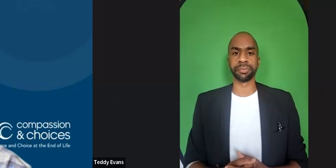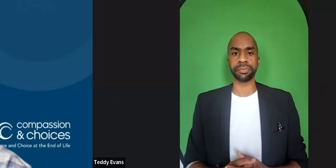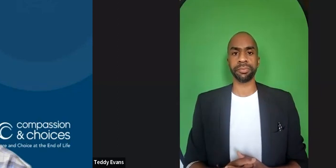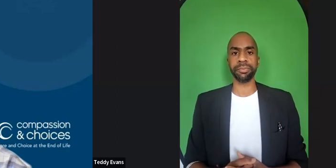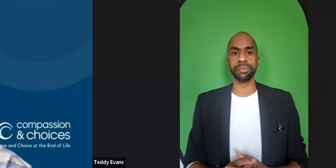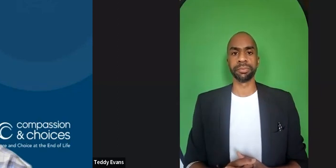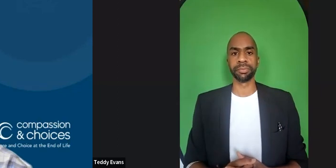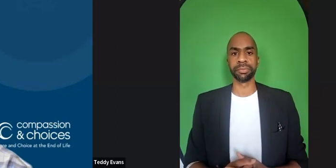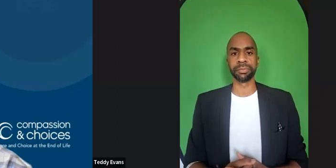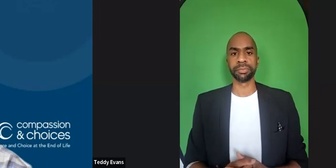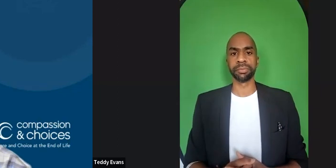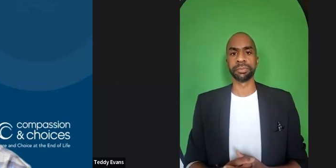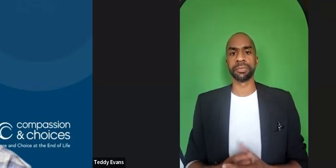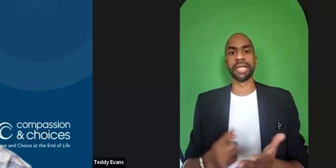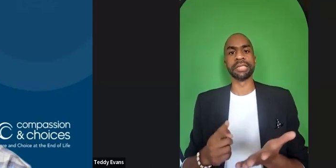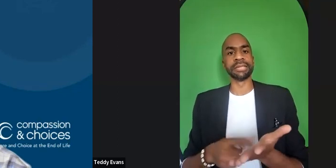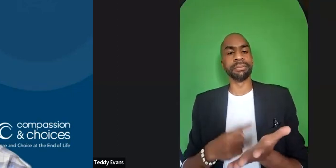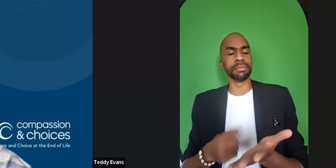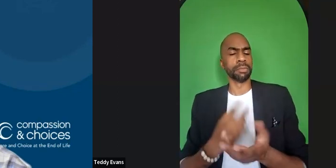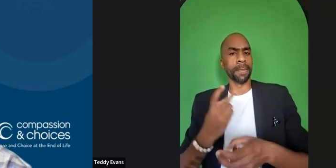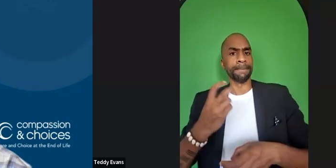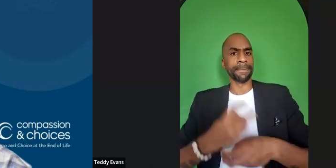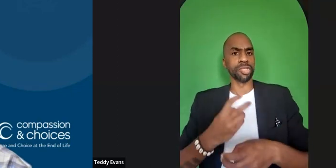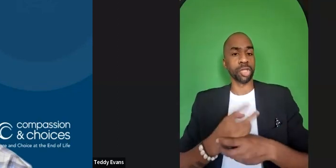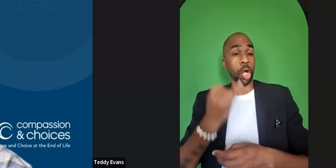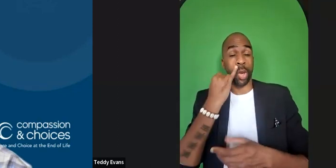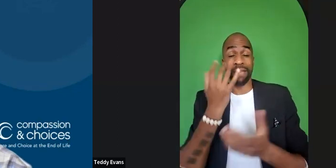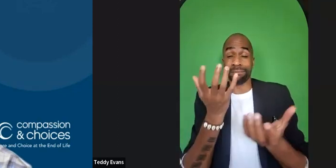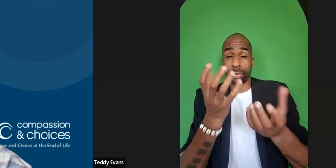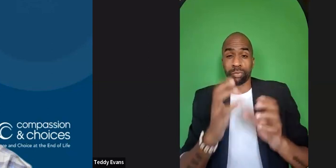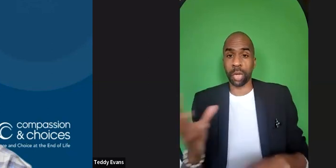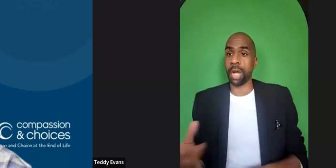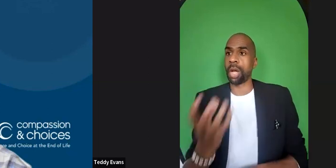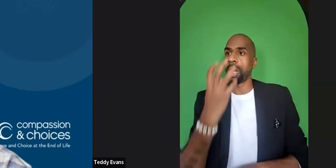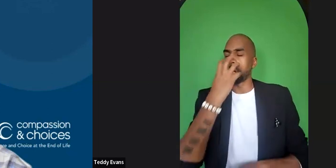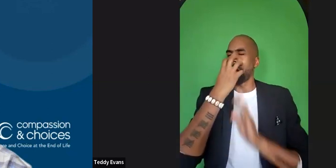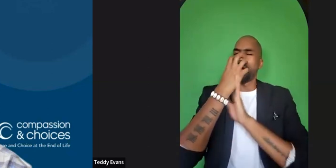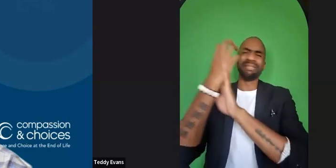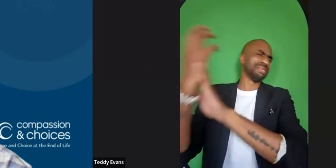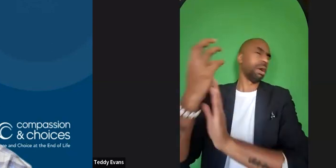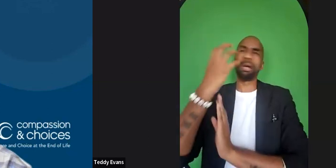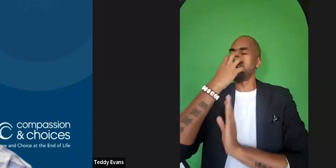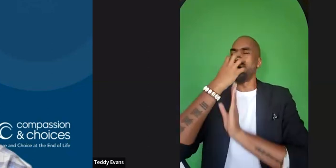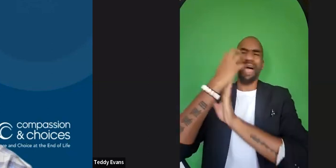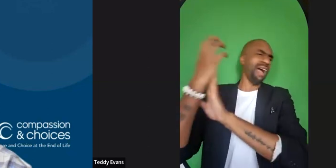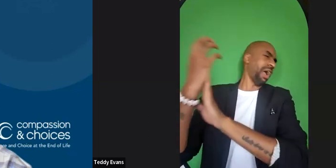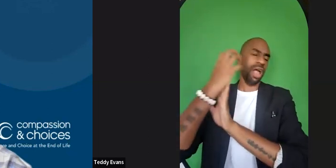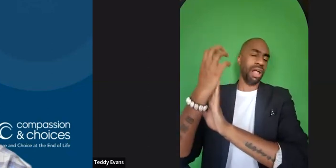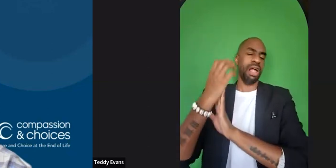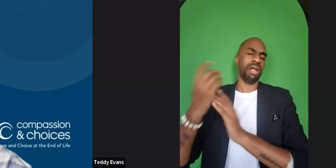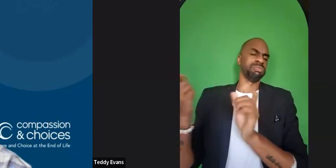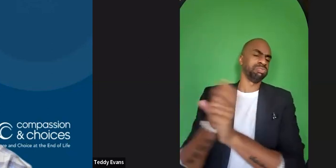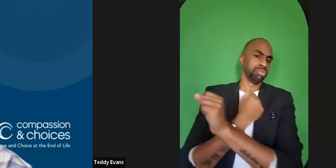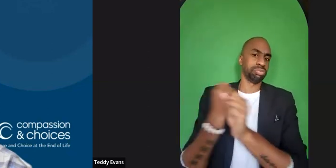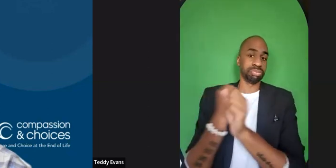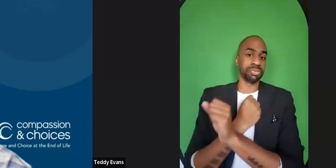may be very difficult to get someone who's not wanting to wear their mask to wear it. So we have to be try to